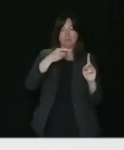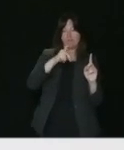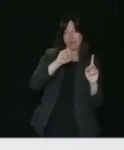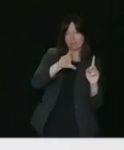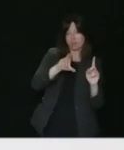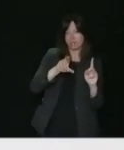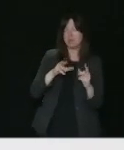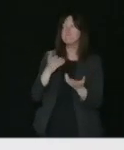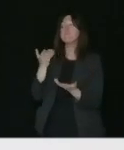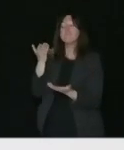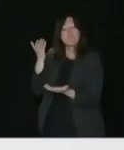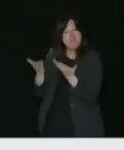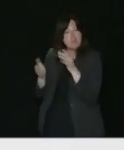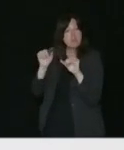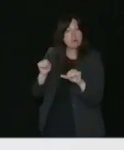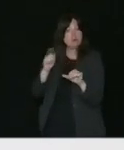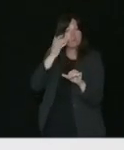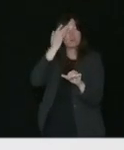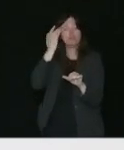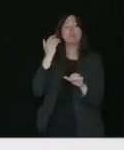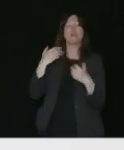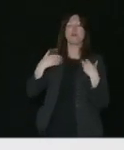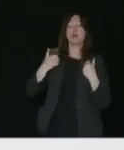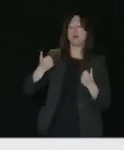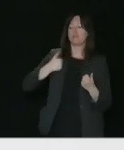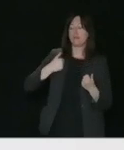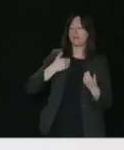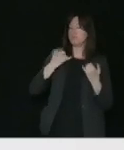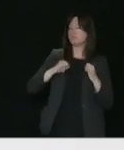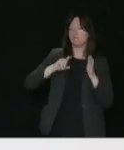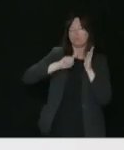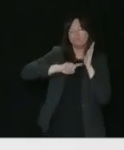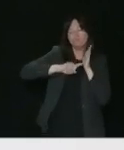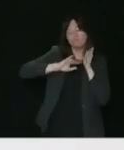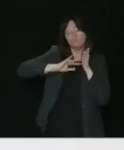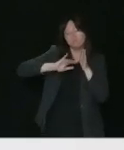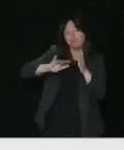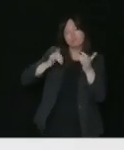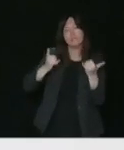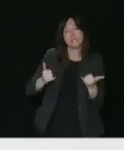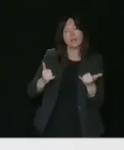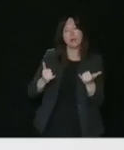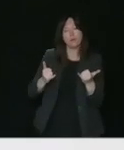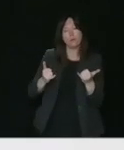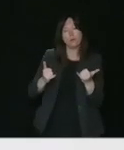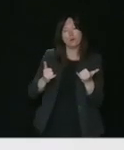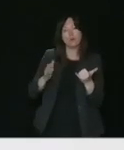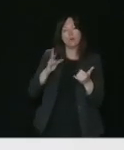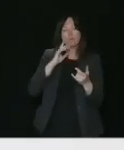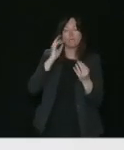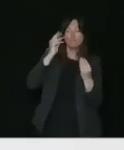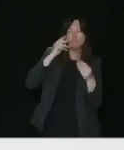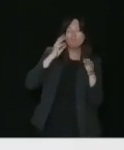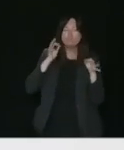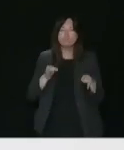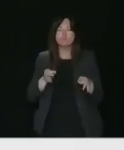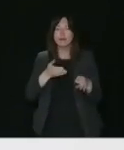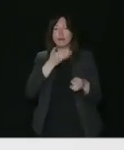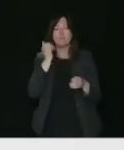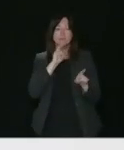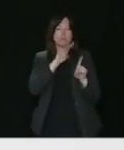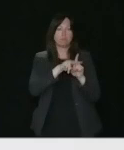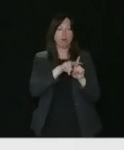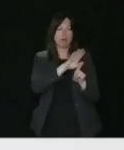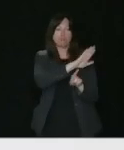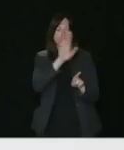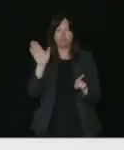say that Health Canada is looking at the data. That they'll certainly take that into account in terms of what is best in the Canadian